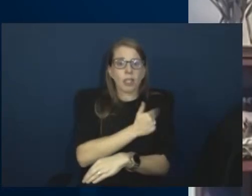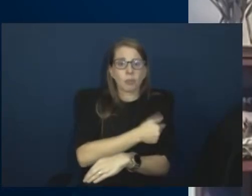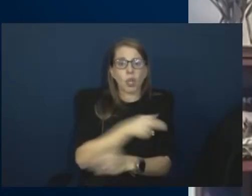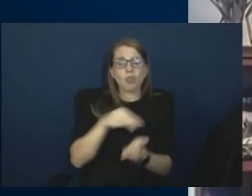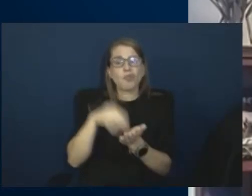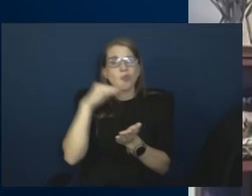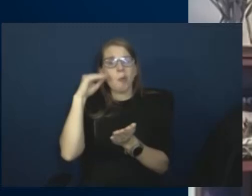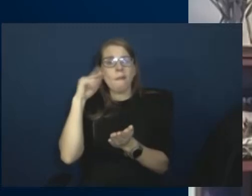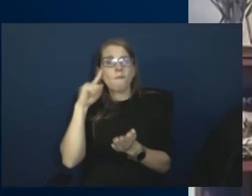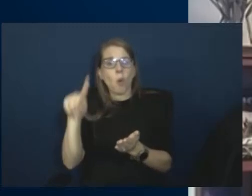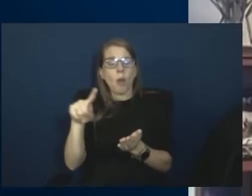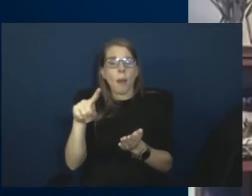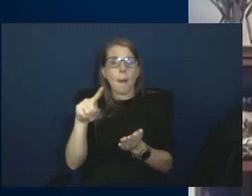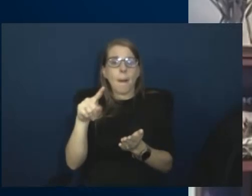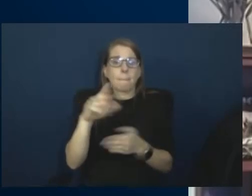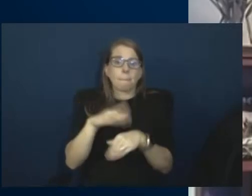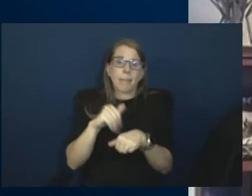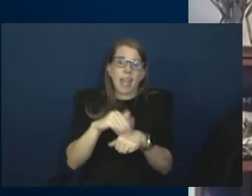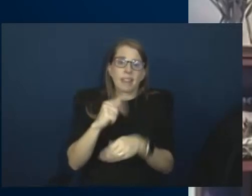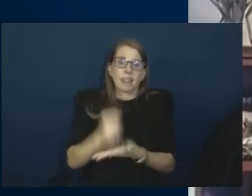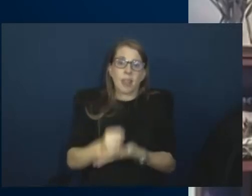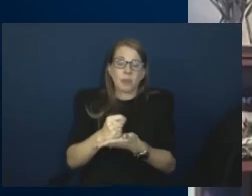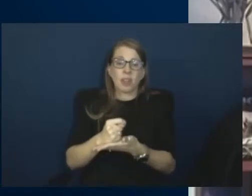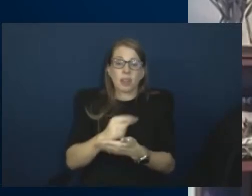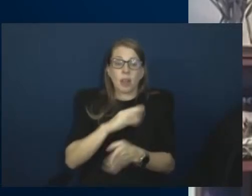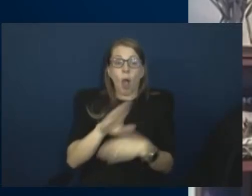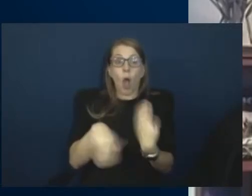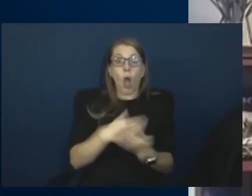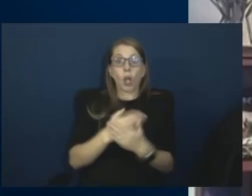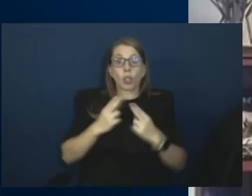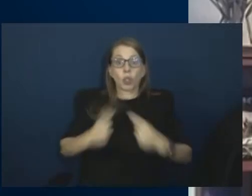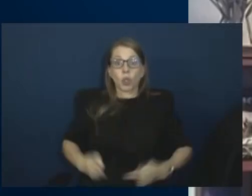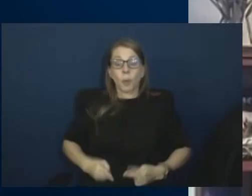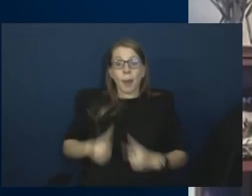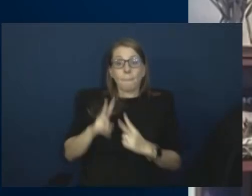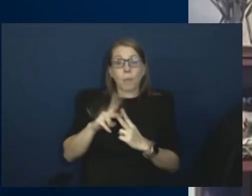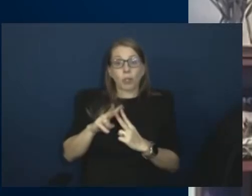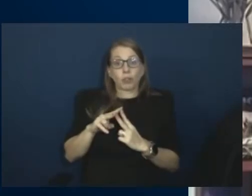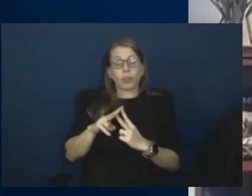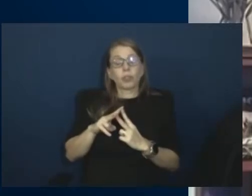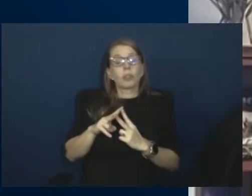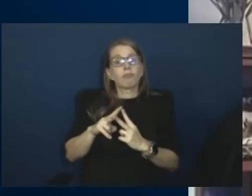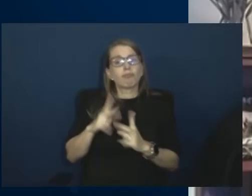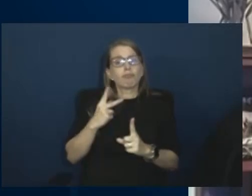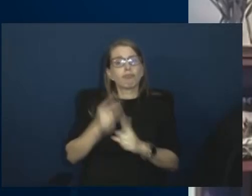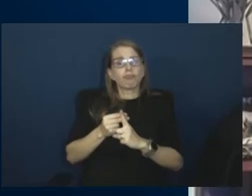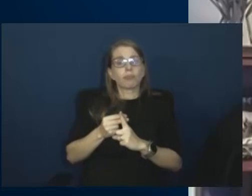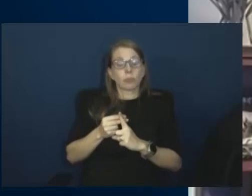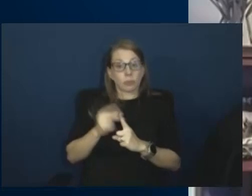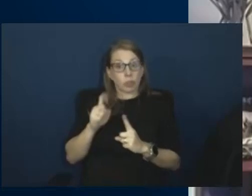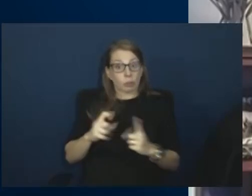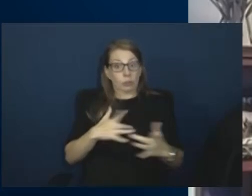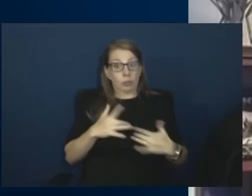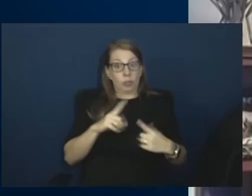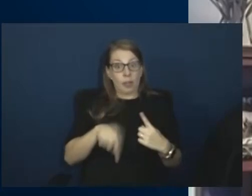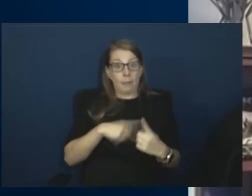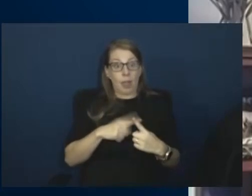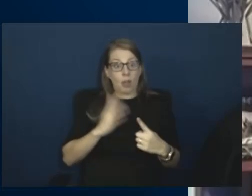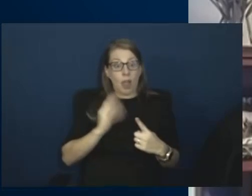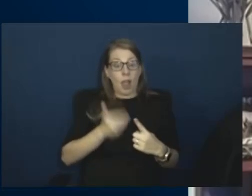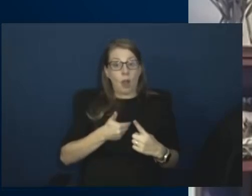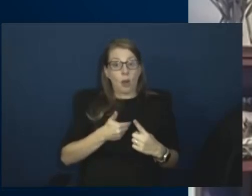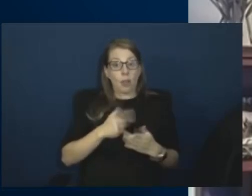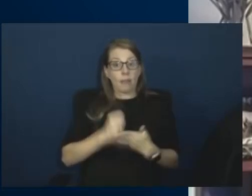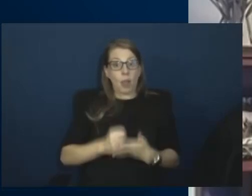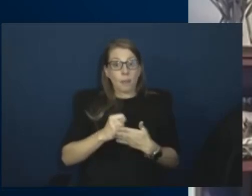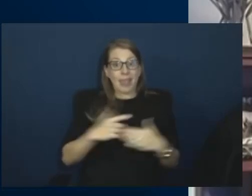therapy. All human partners are vaccinated for COVID. Should we be concerned about our therapy animals